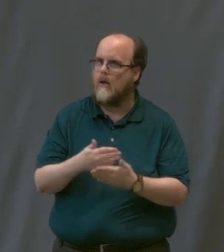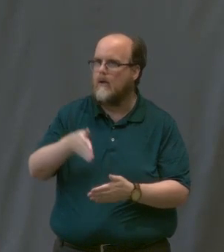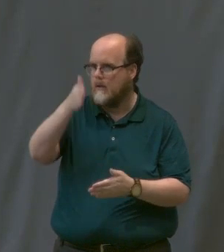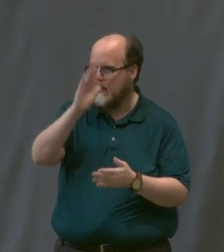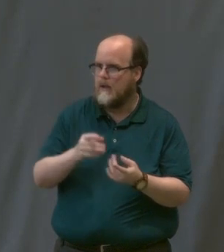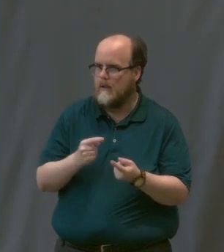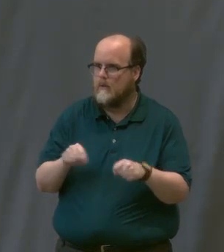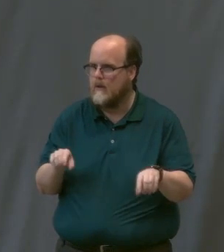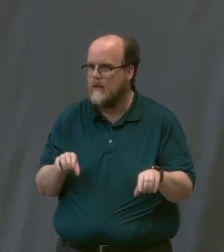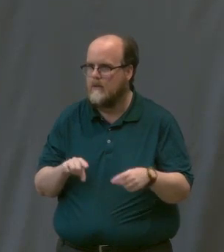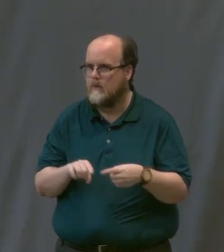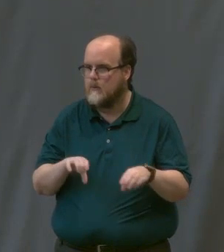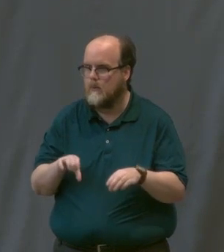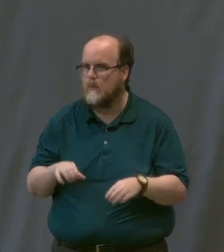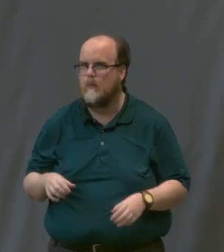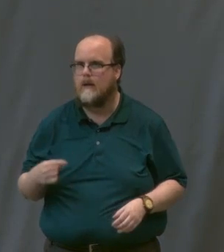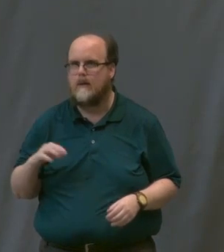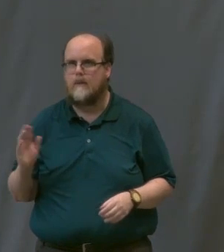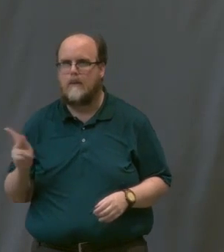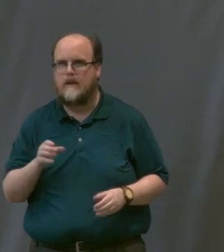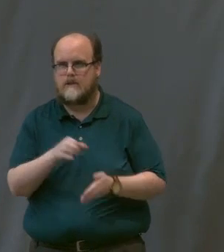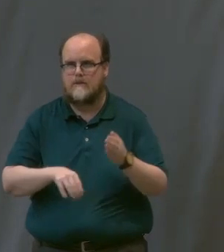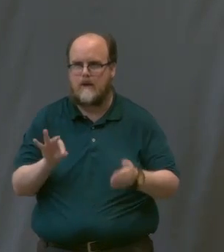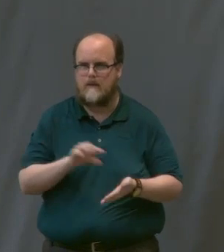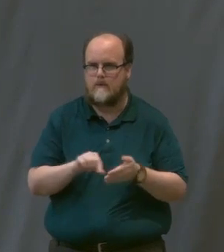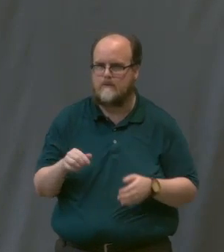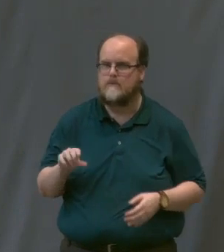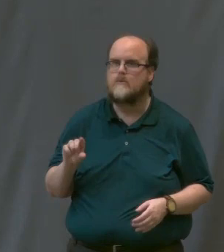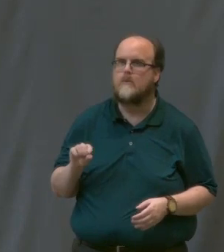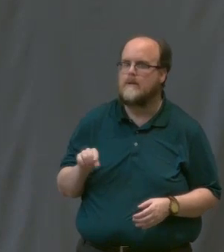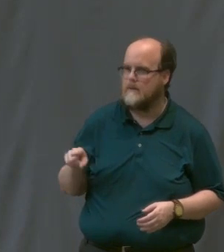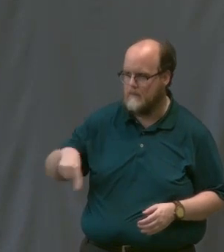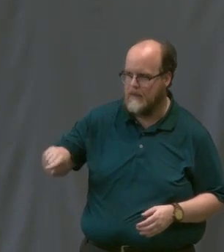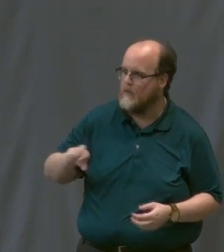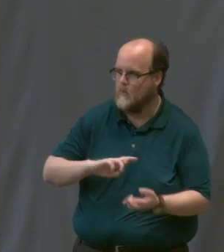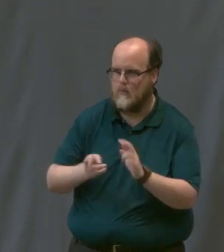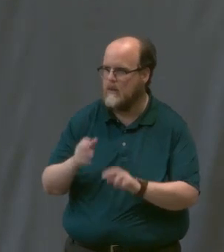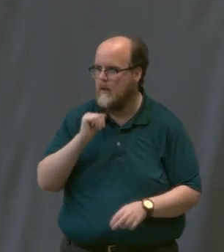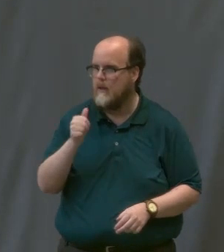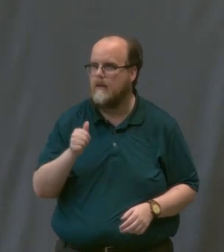them, I go back to chapter 9, verse 20. They repented not.